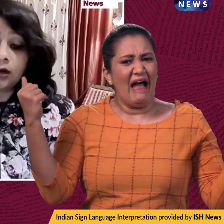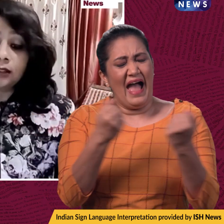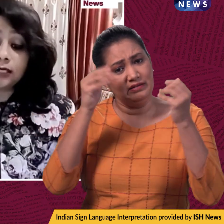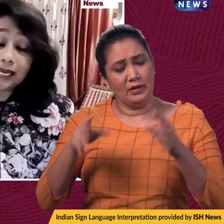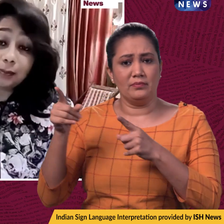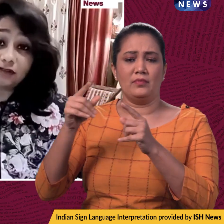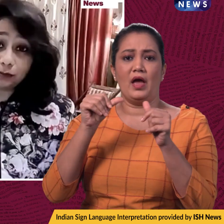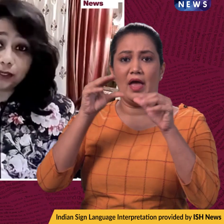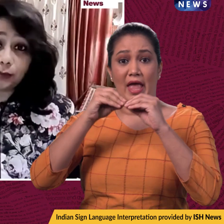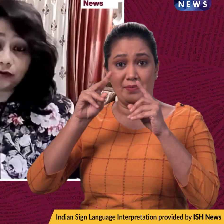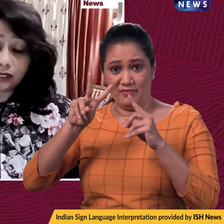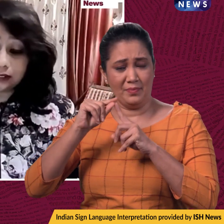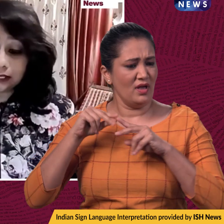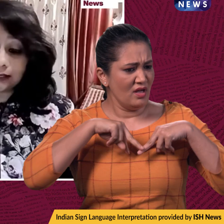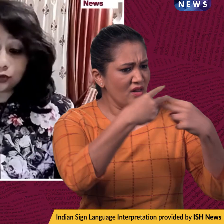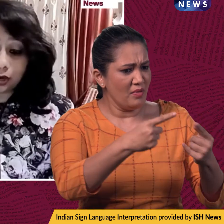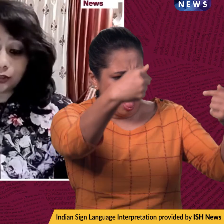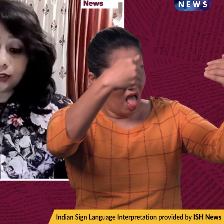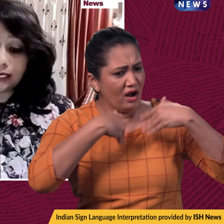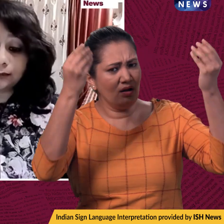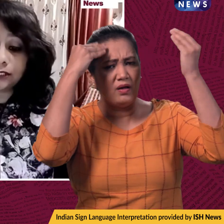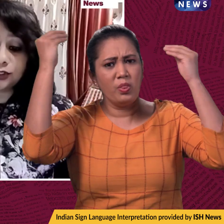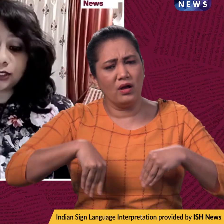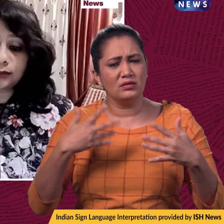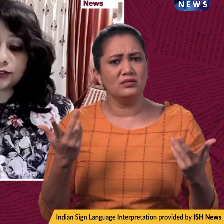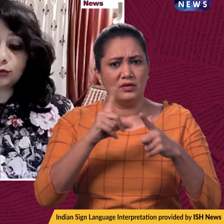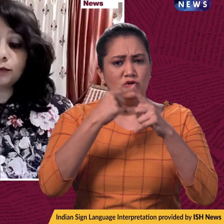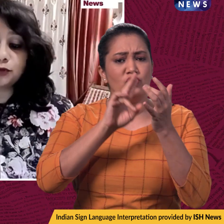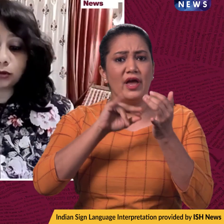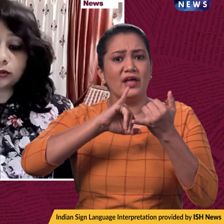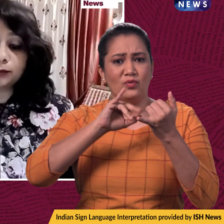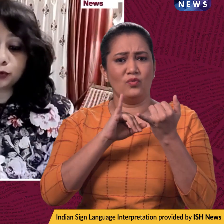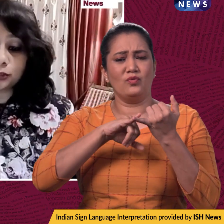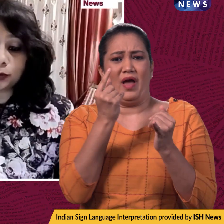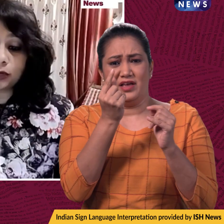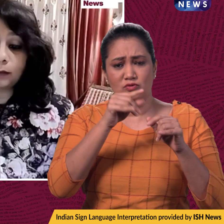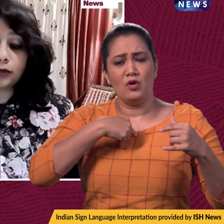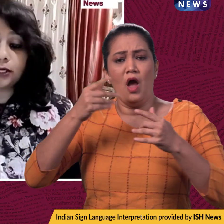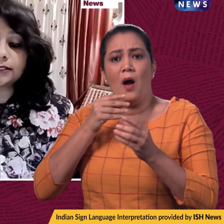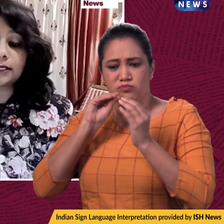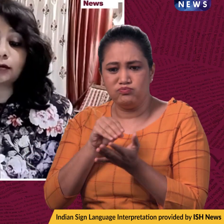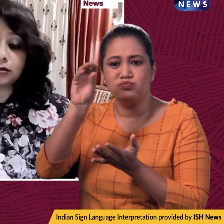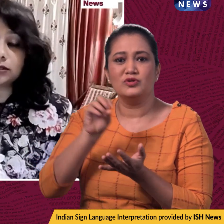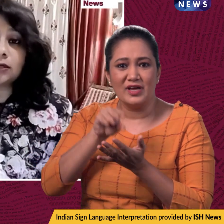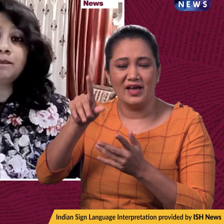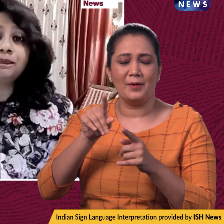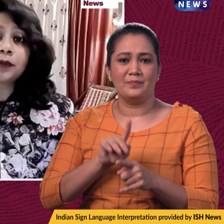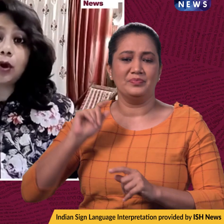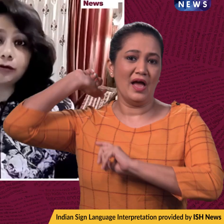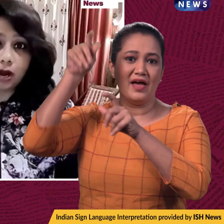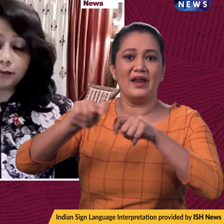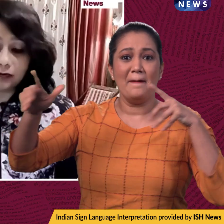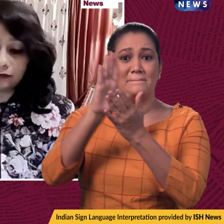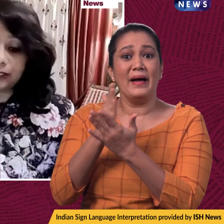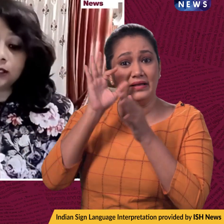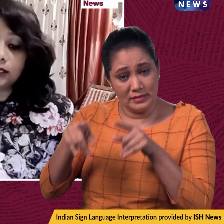atmosphere. The ABVP, however, has denied the charge and claimed that JNUSU obstructed a puja program organized at the hostel